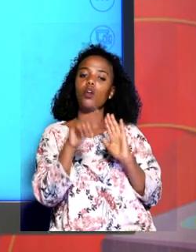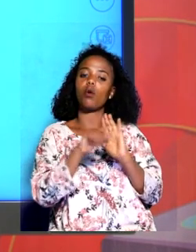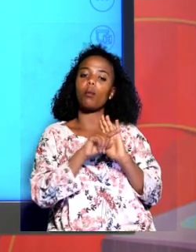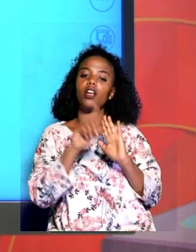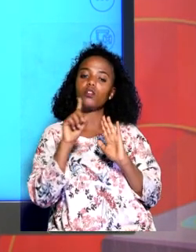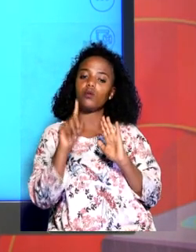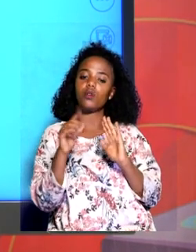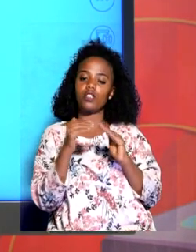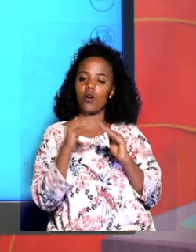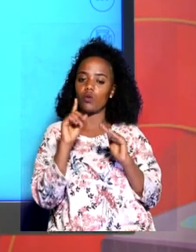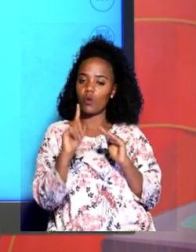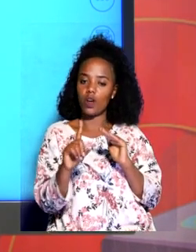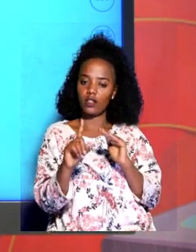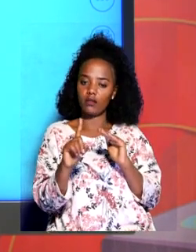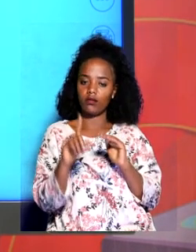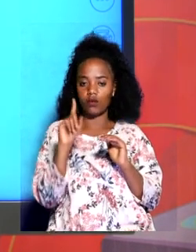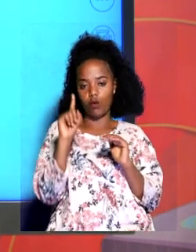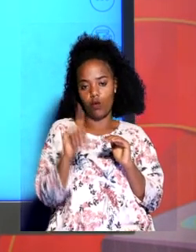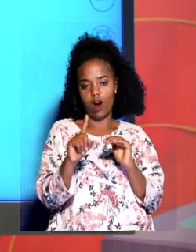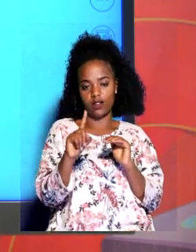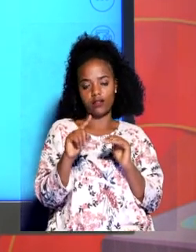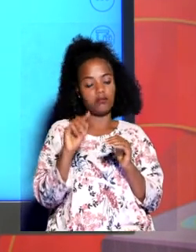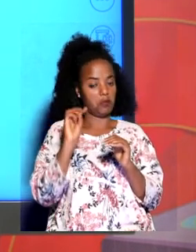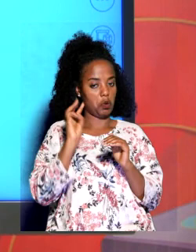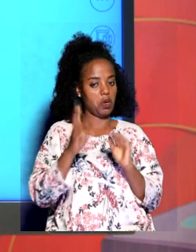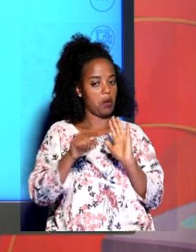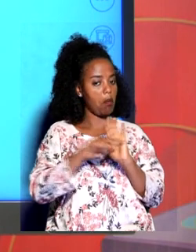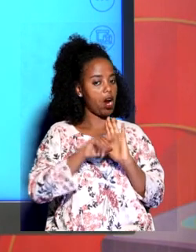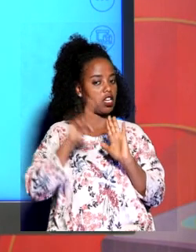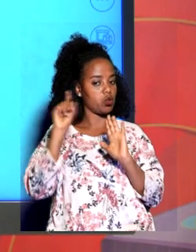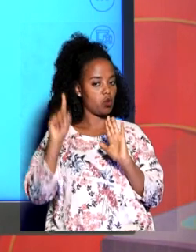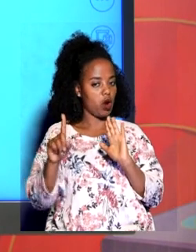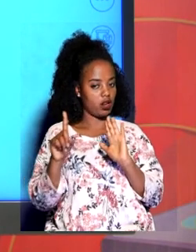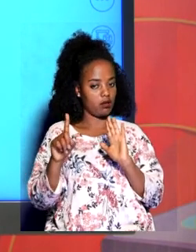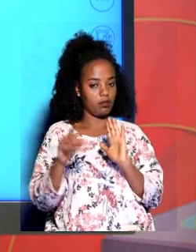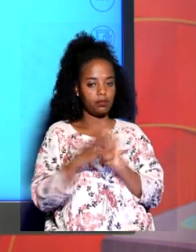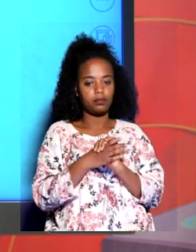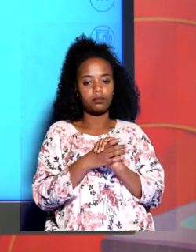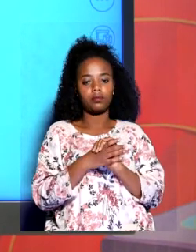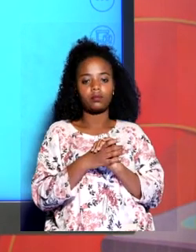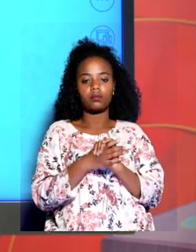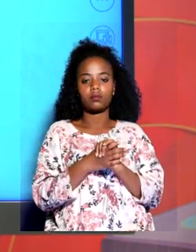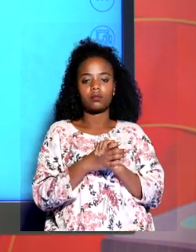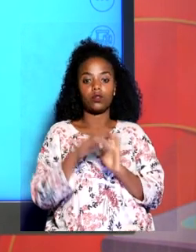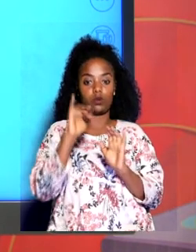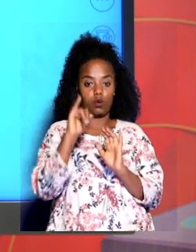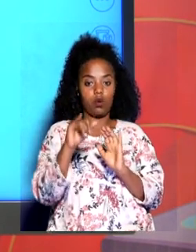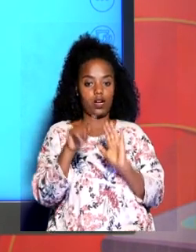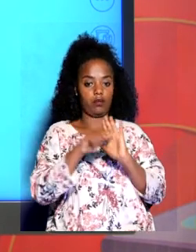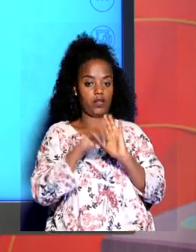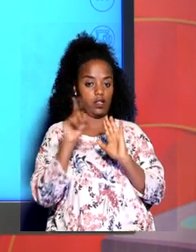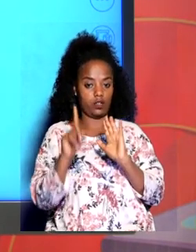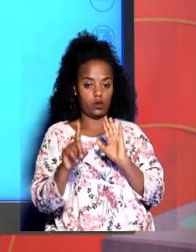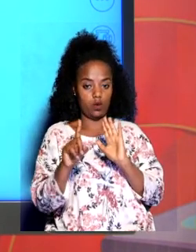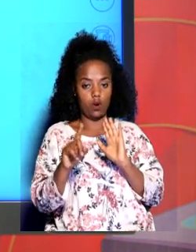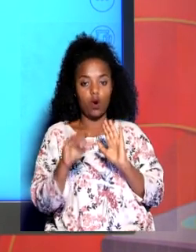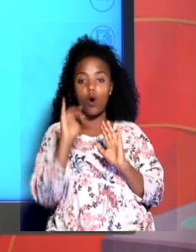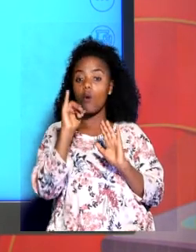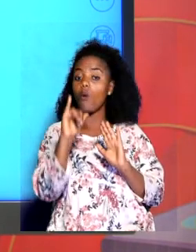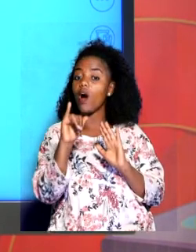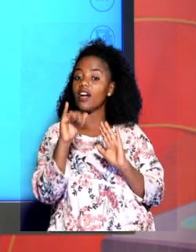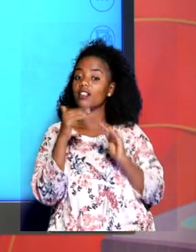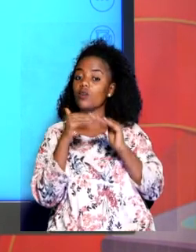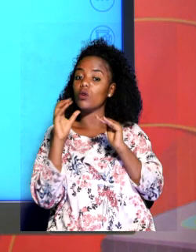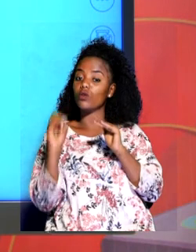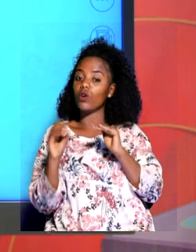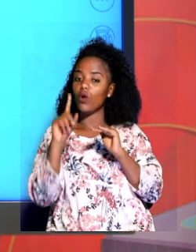equal to 1. So y will be this minus 1, dividing both sides by negative. Y is minus 1. When y is 0, x